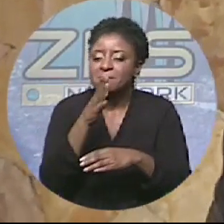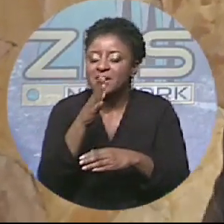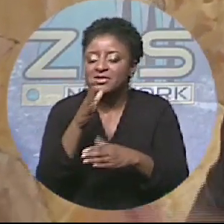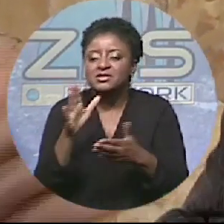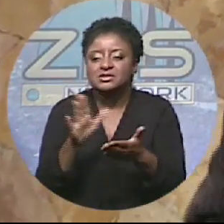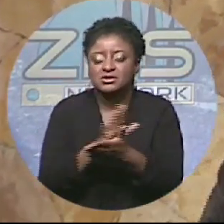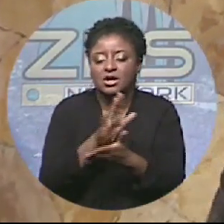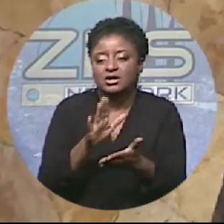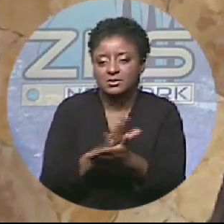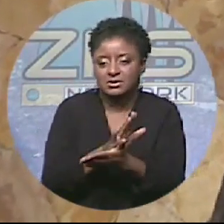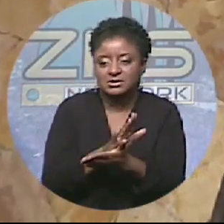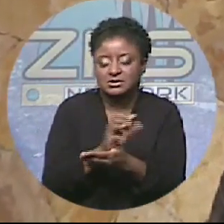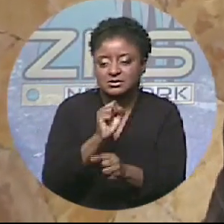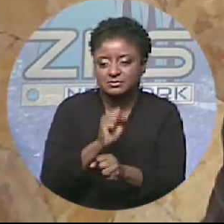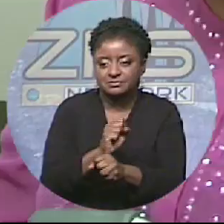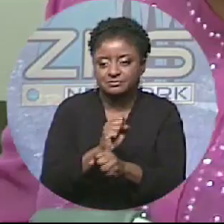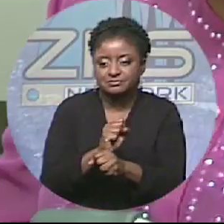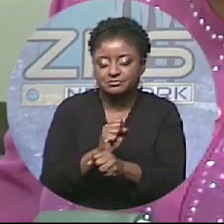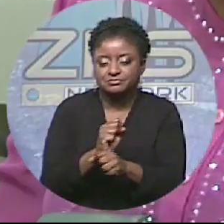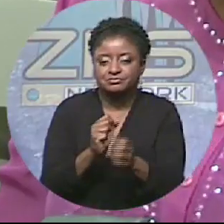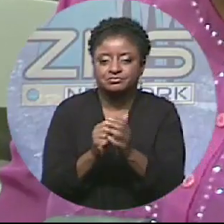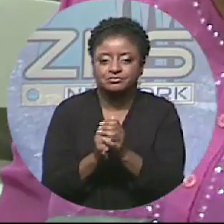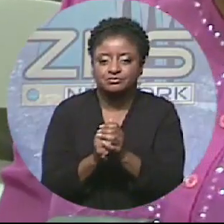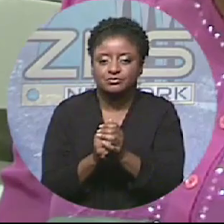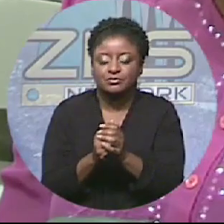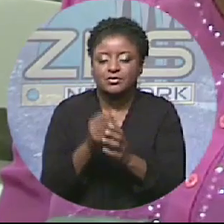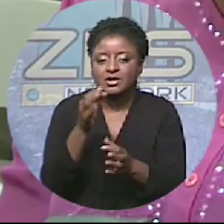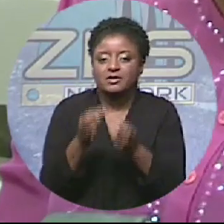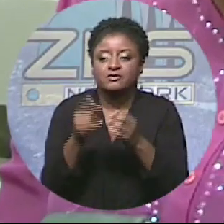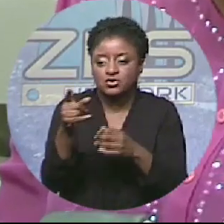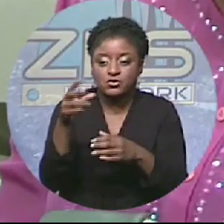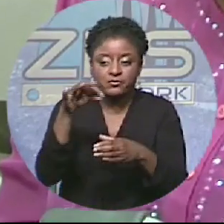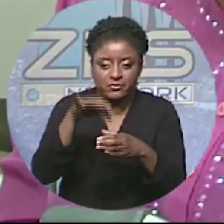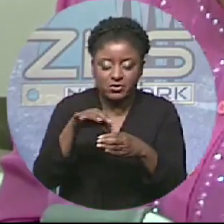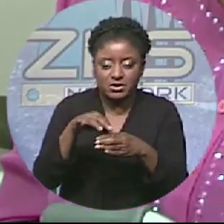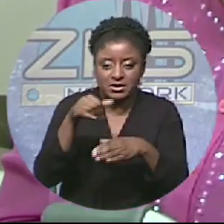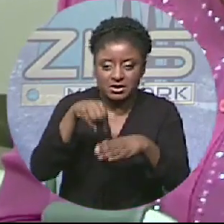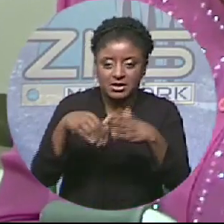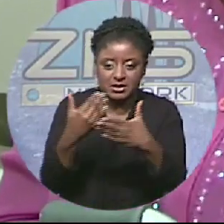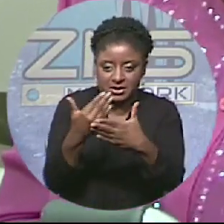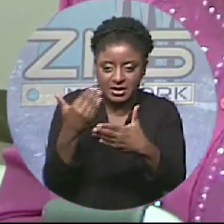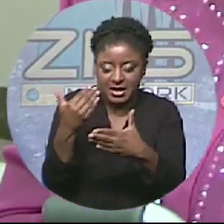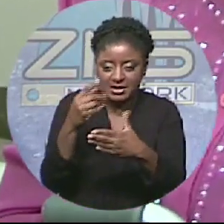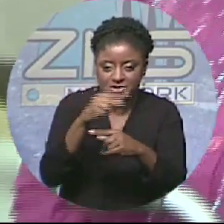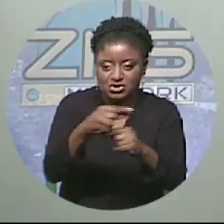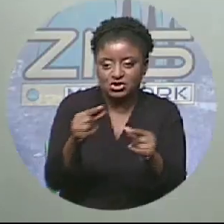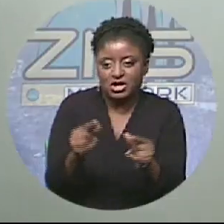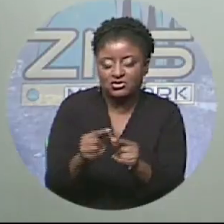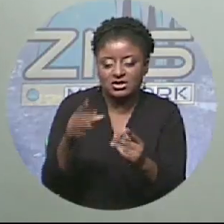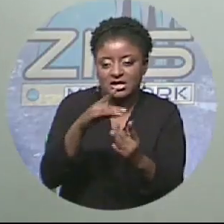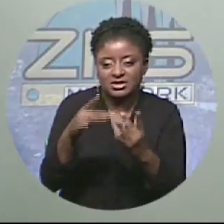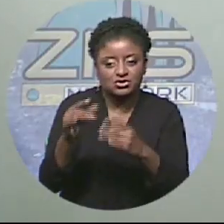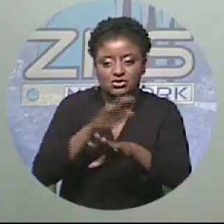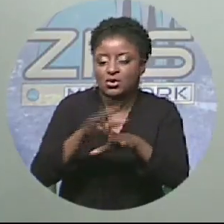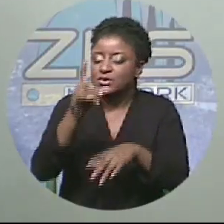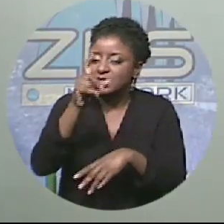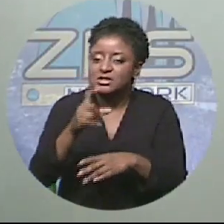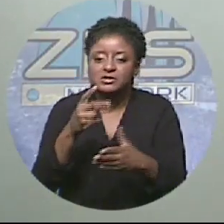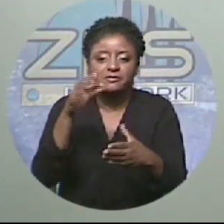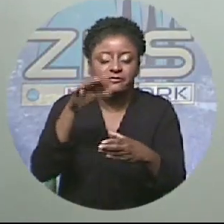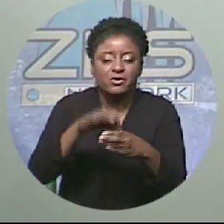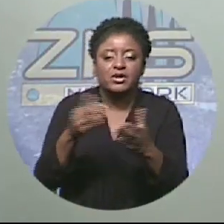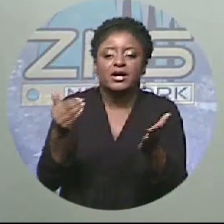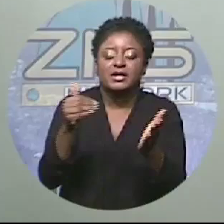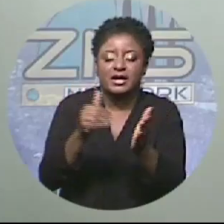in the referendum between now and July. Now, if you voted in the last general elections, you don't have to register again for the referendum. However, you must